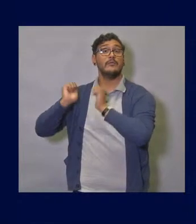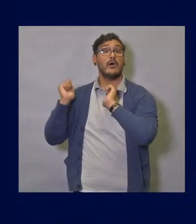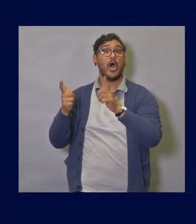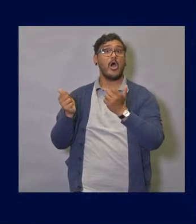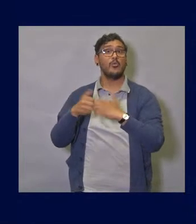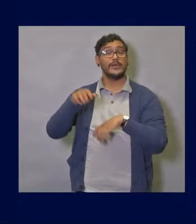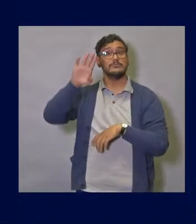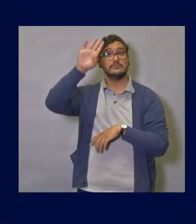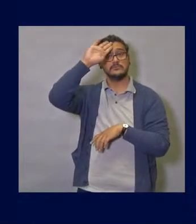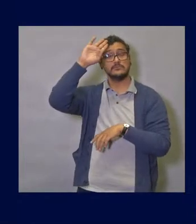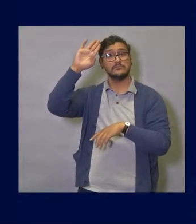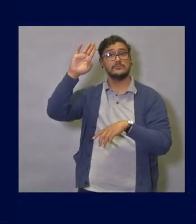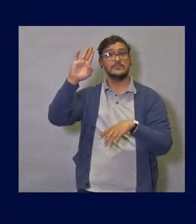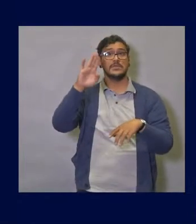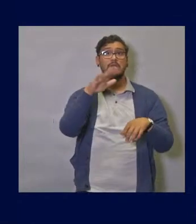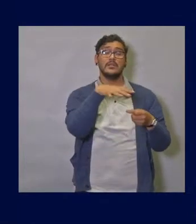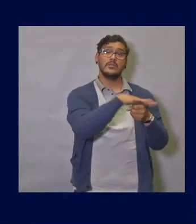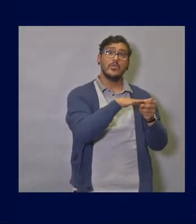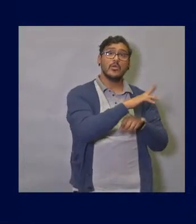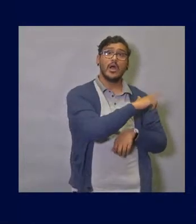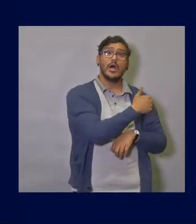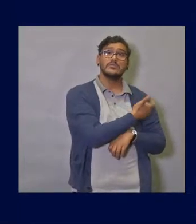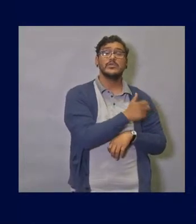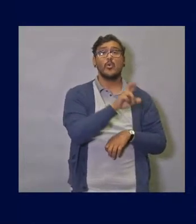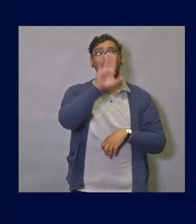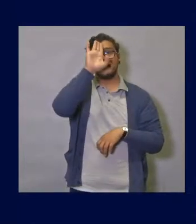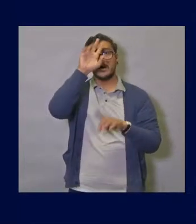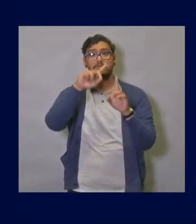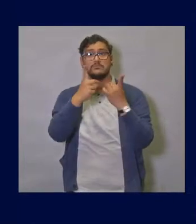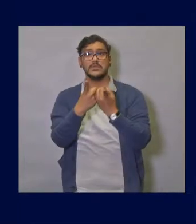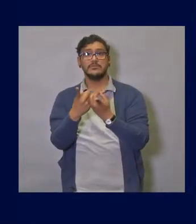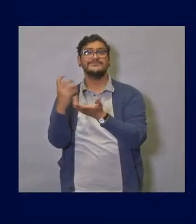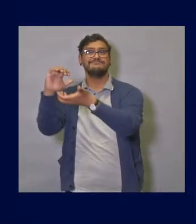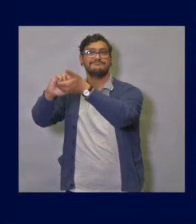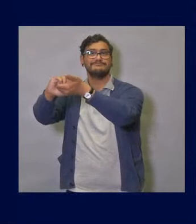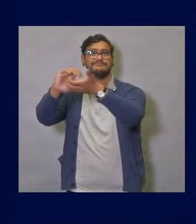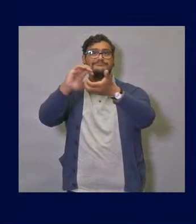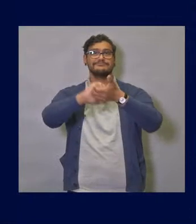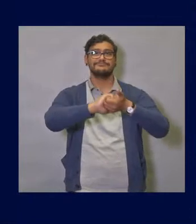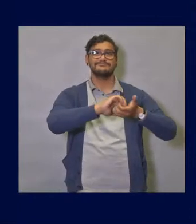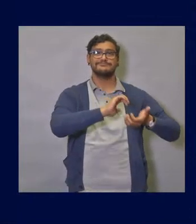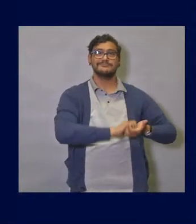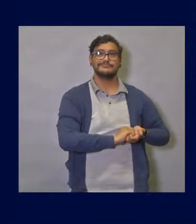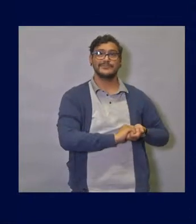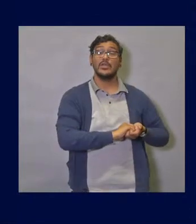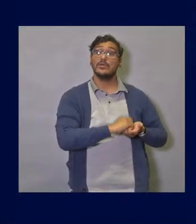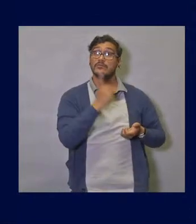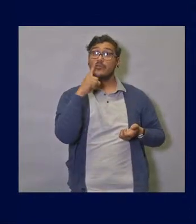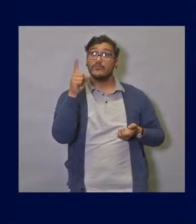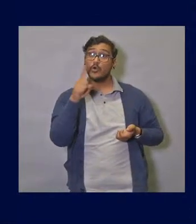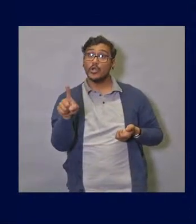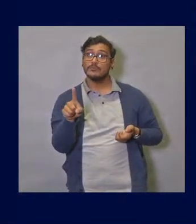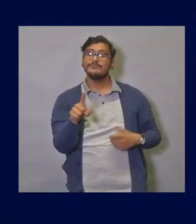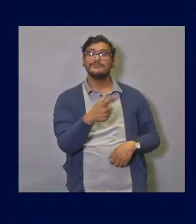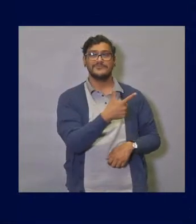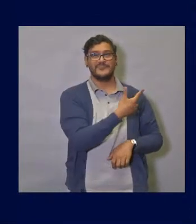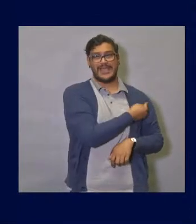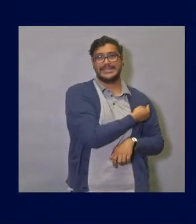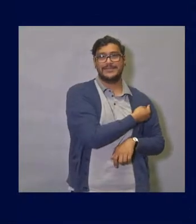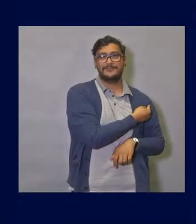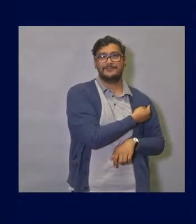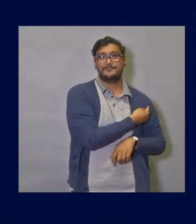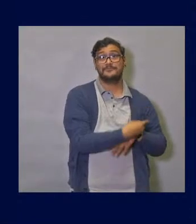Fire Department, local hospitals, or fire departments to receive vaccine. County corrections and the Department of